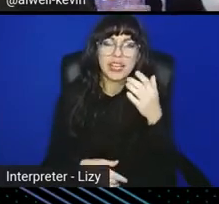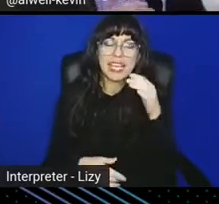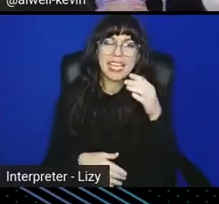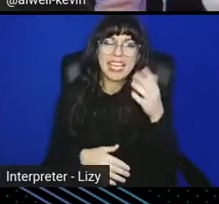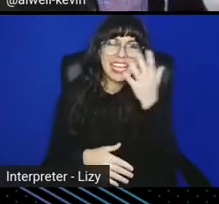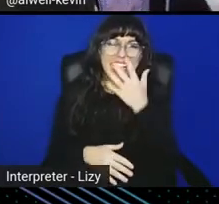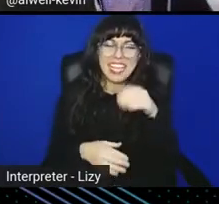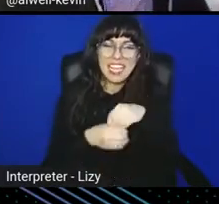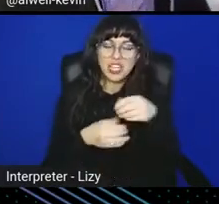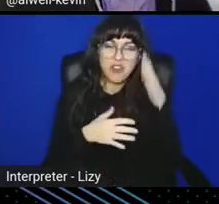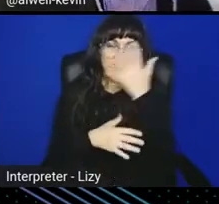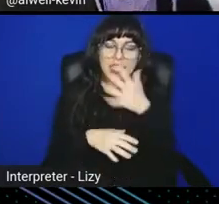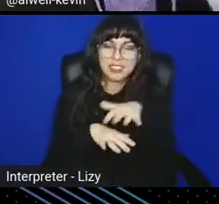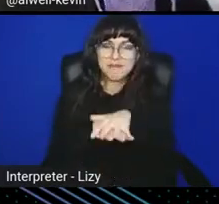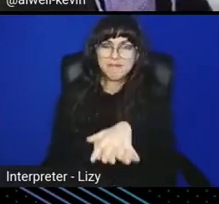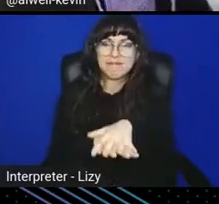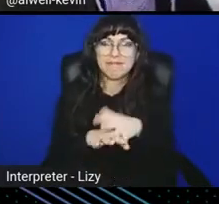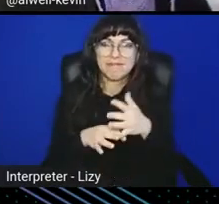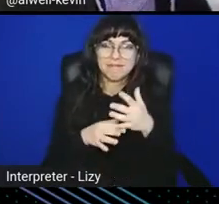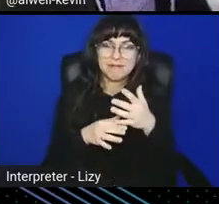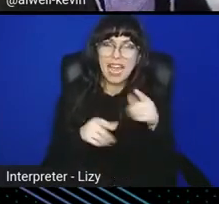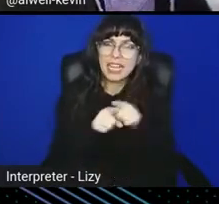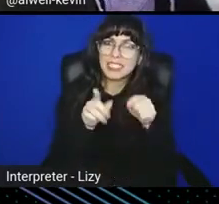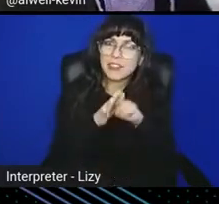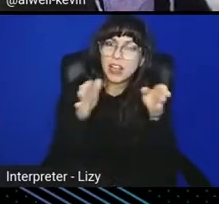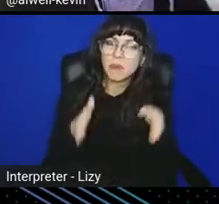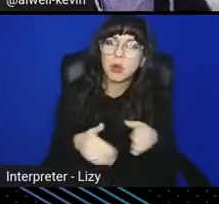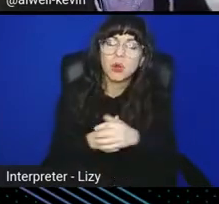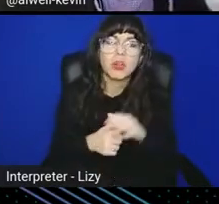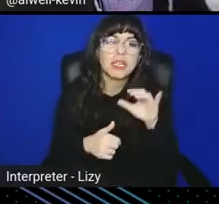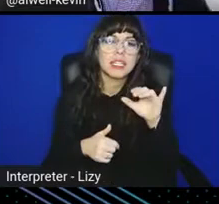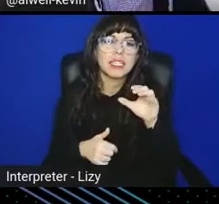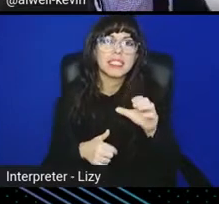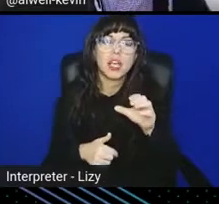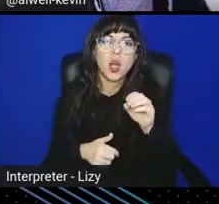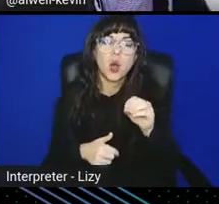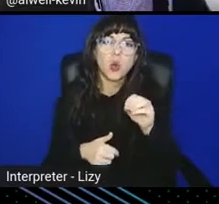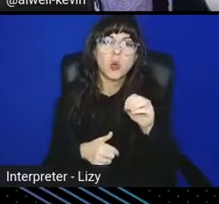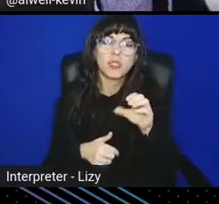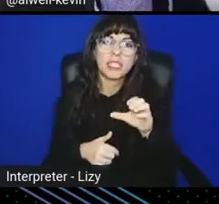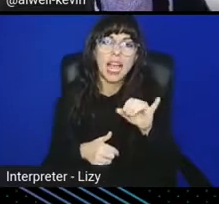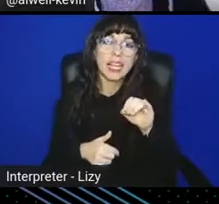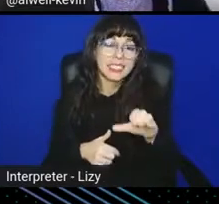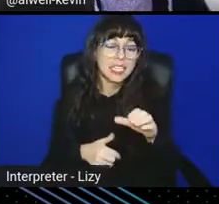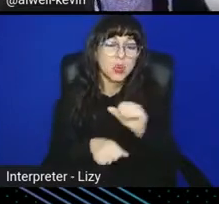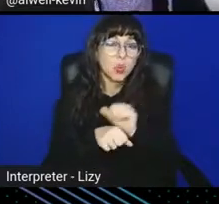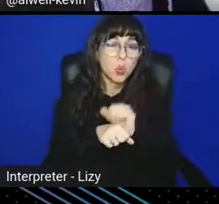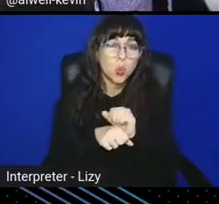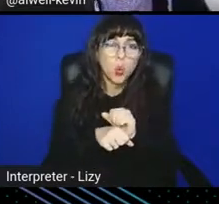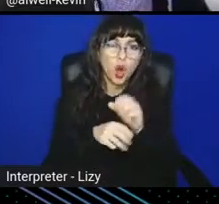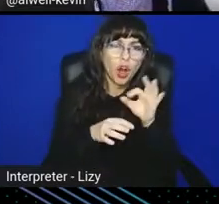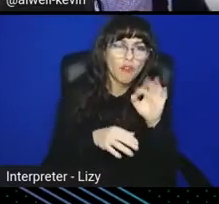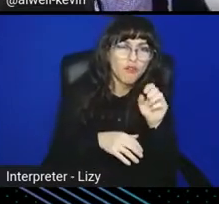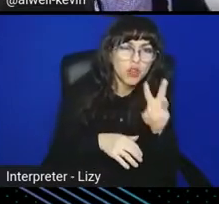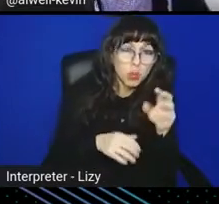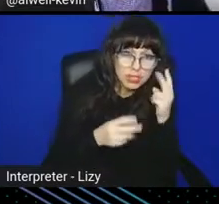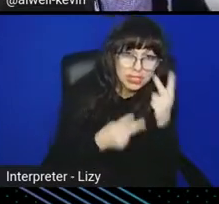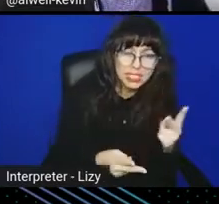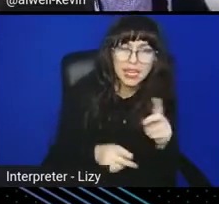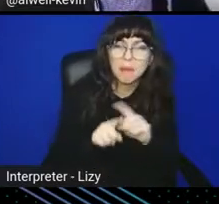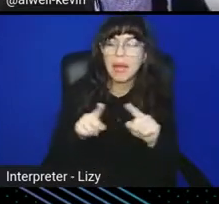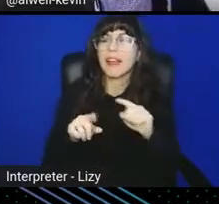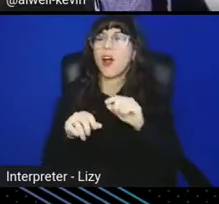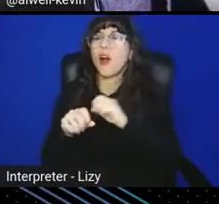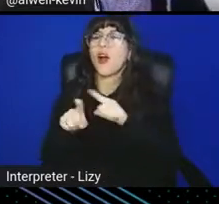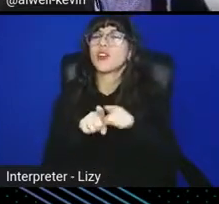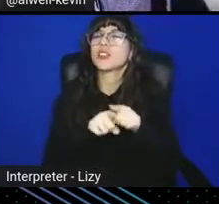as a developer. And so while you can gain insight into your CI/CD workflows with actions, you can also see the security status of your